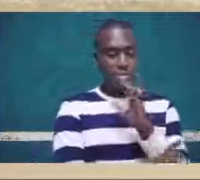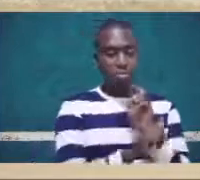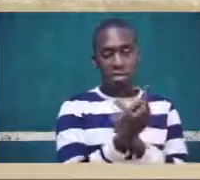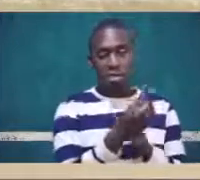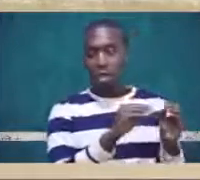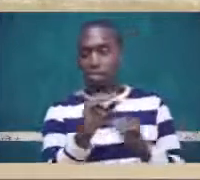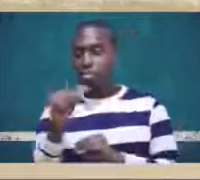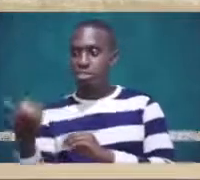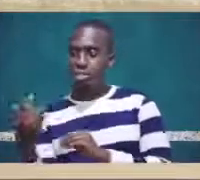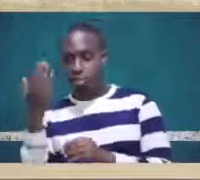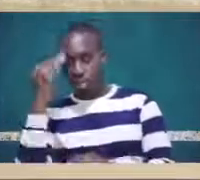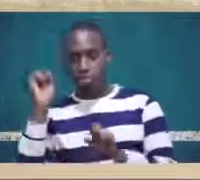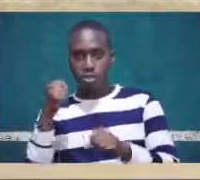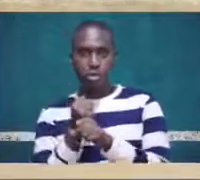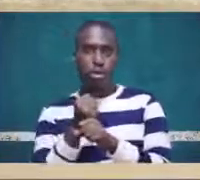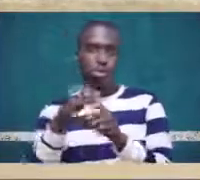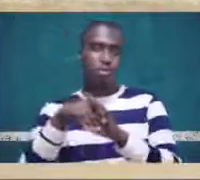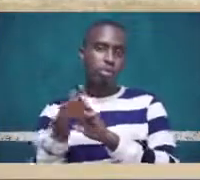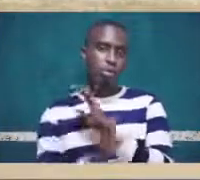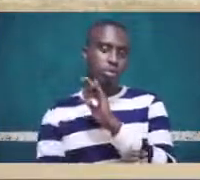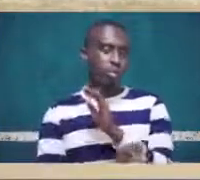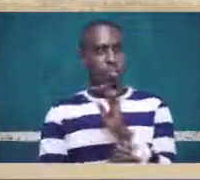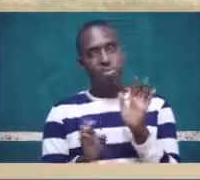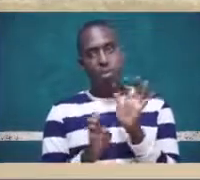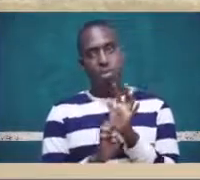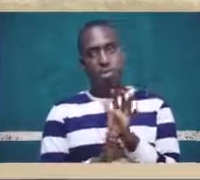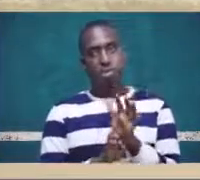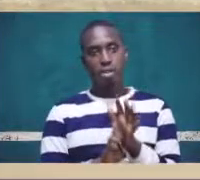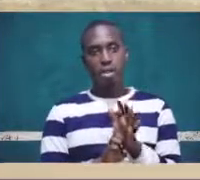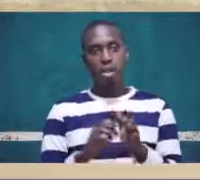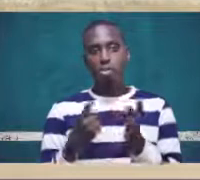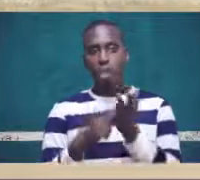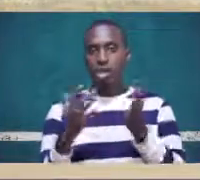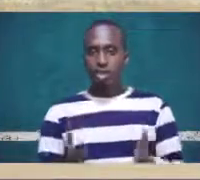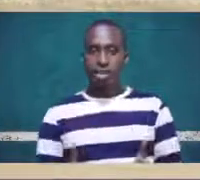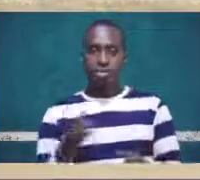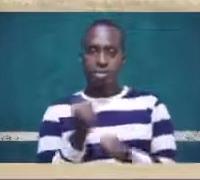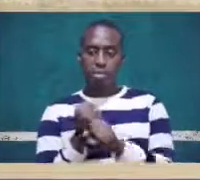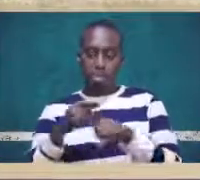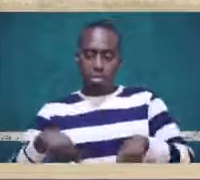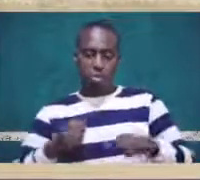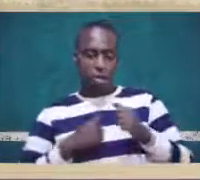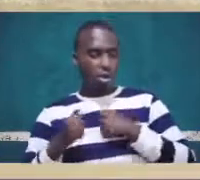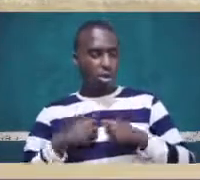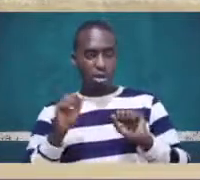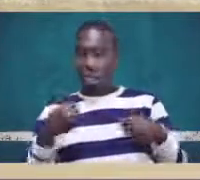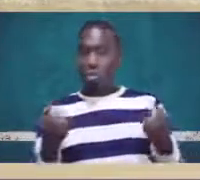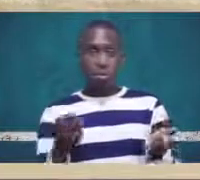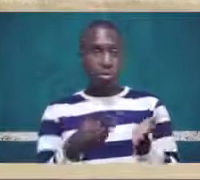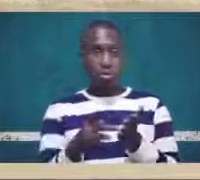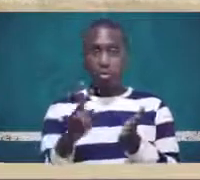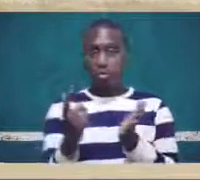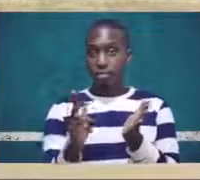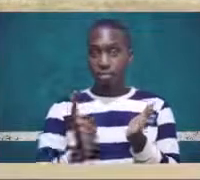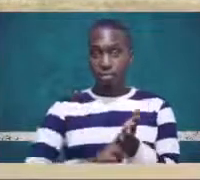in order to work in those countries. Now, like foreigners, like Ugandans who are working in Rwanda, they don't pay for working visa. It is